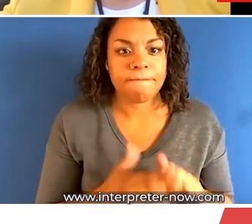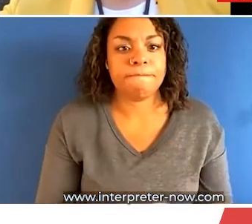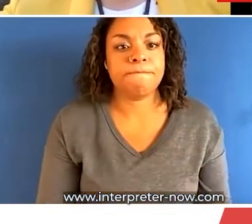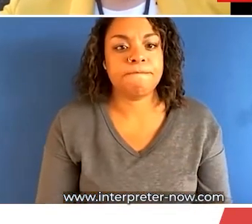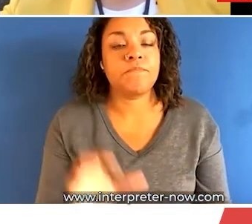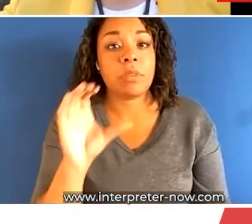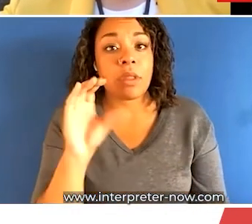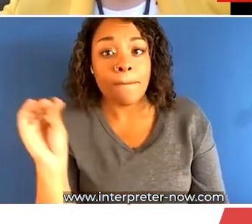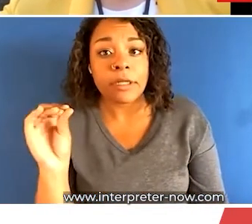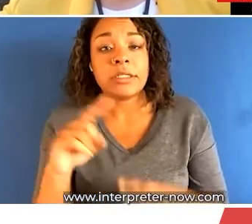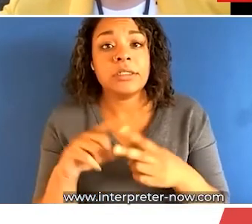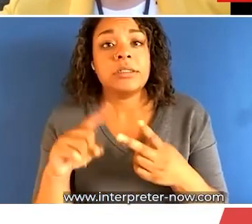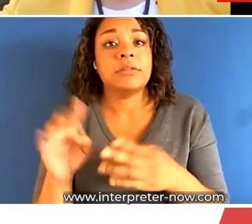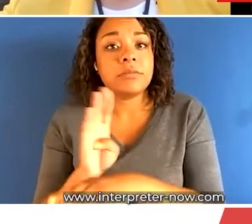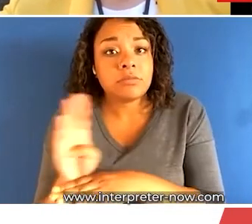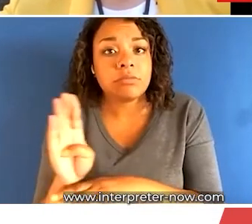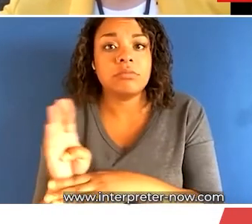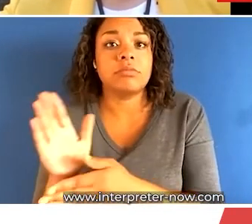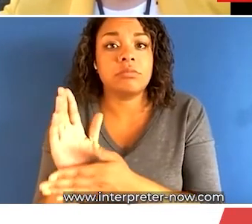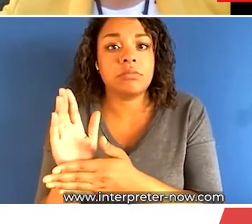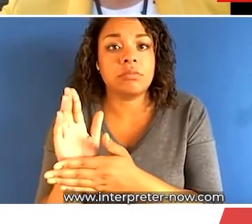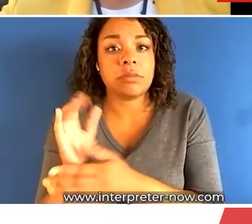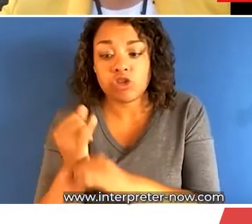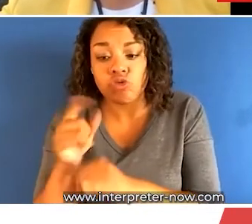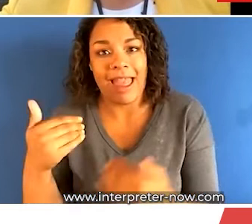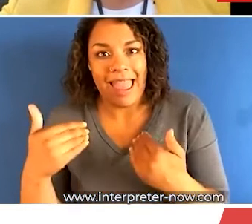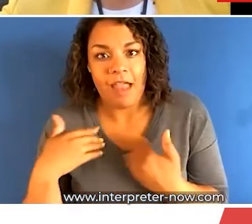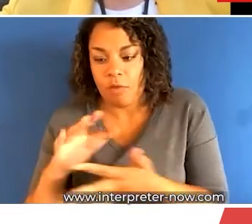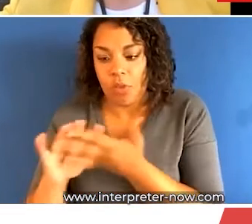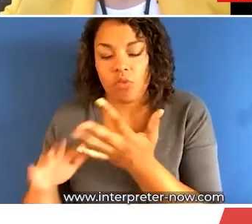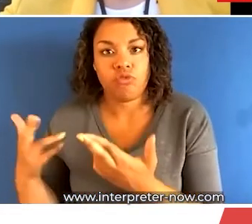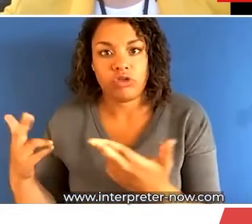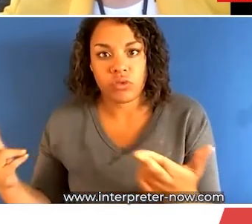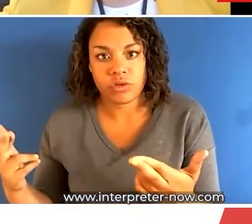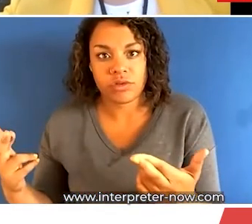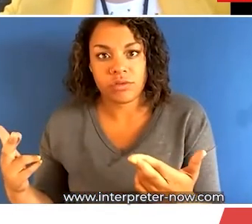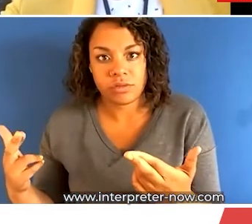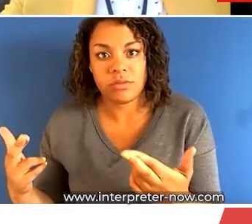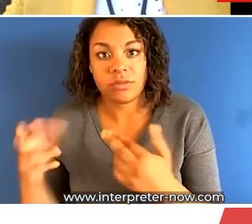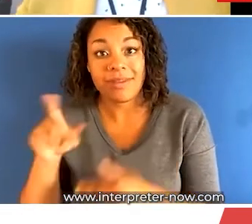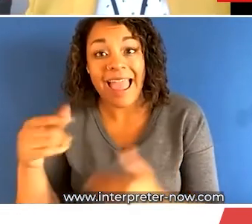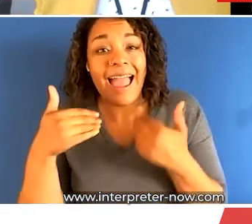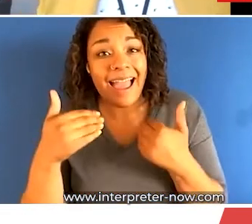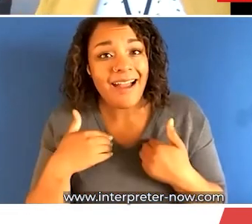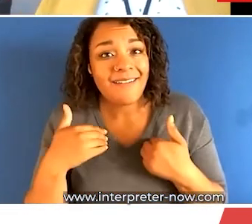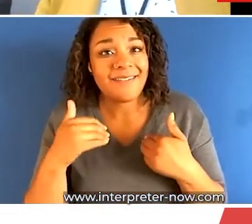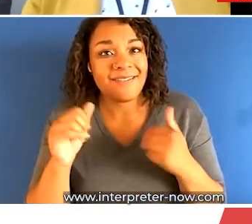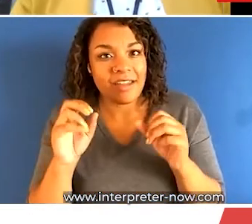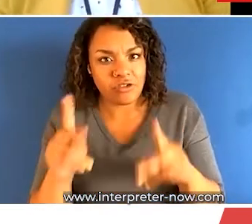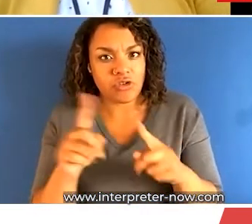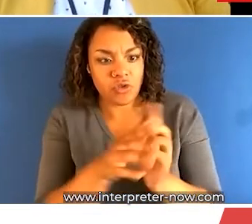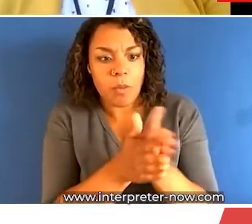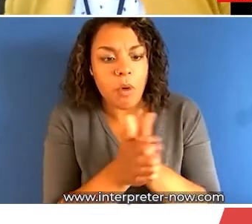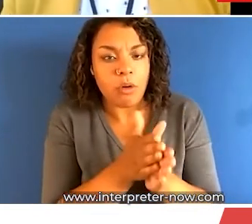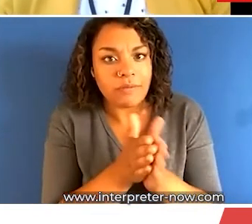Companies and institutions have the resources, and they also have the chance to motivate their